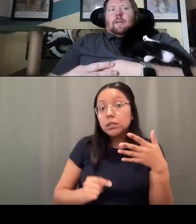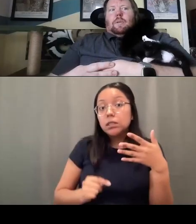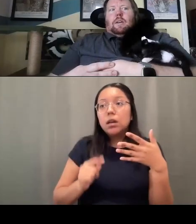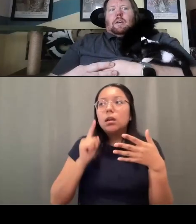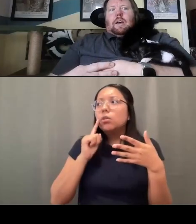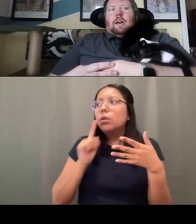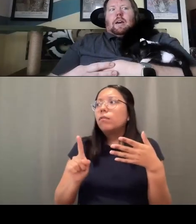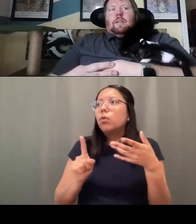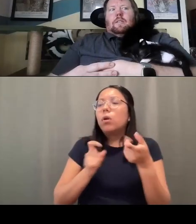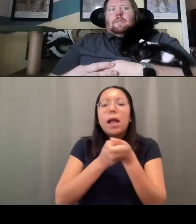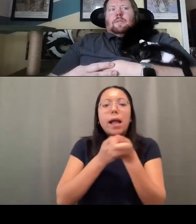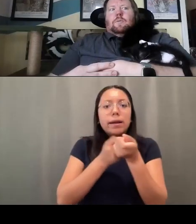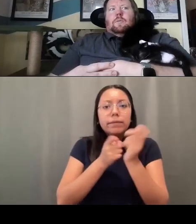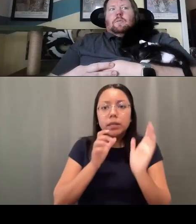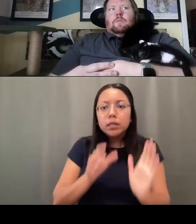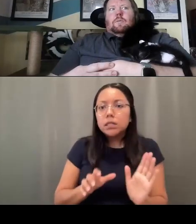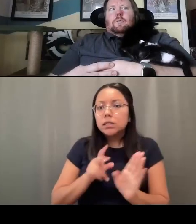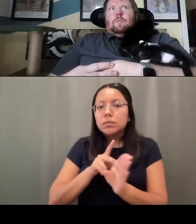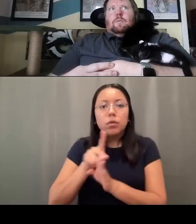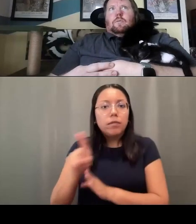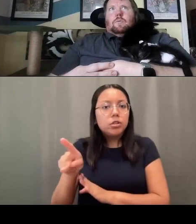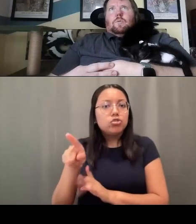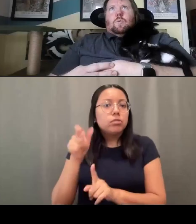response. And so